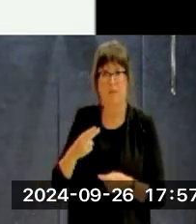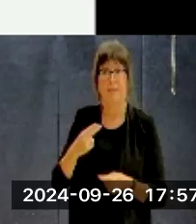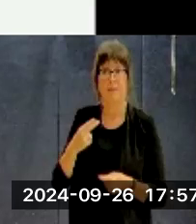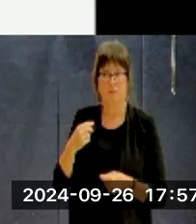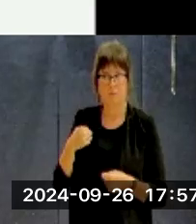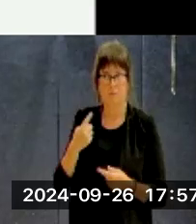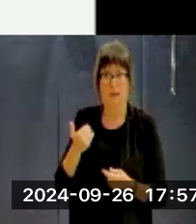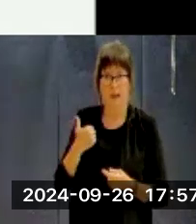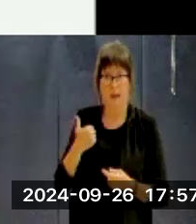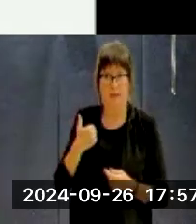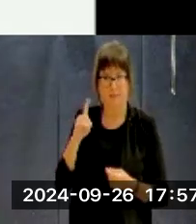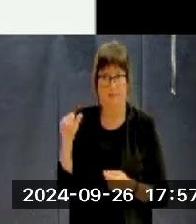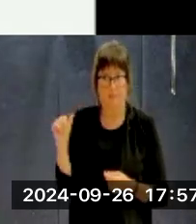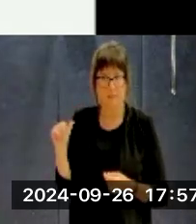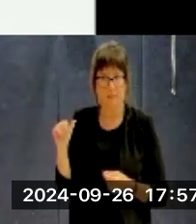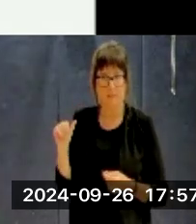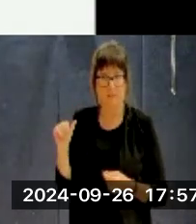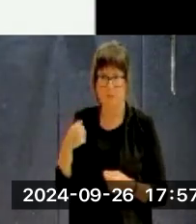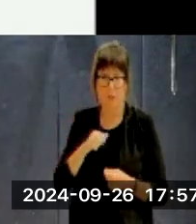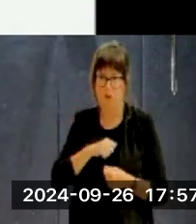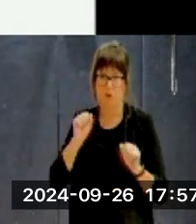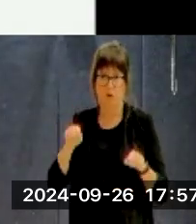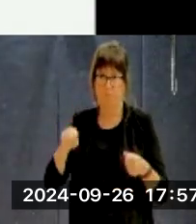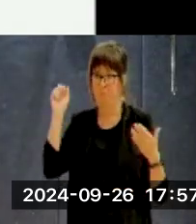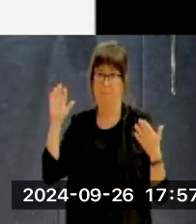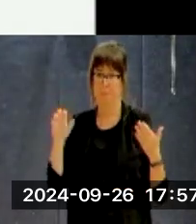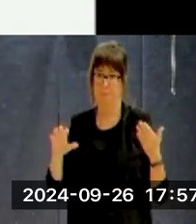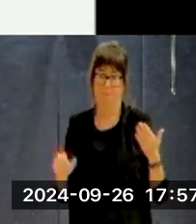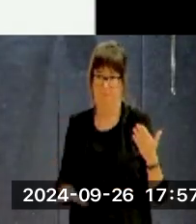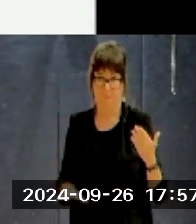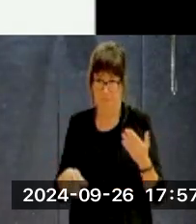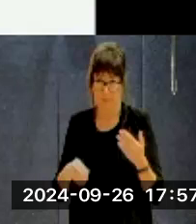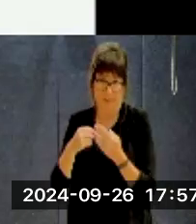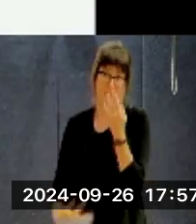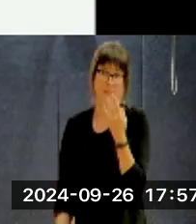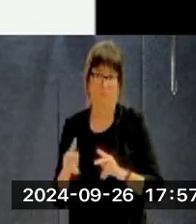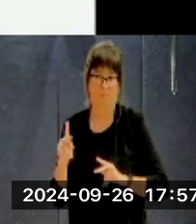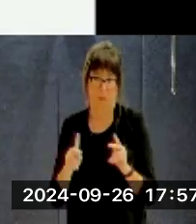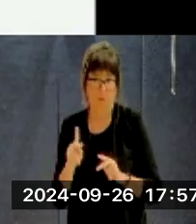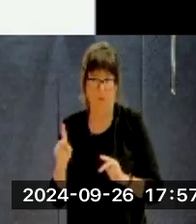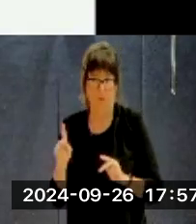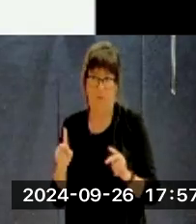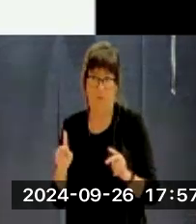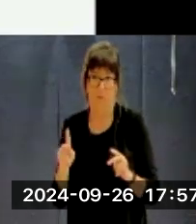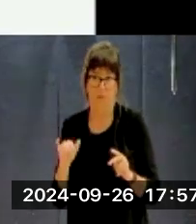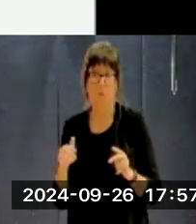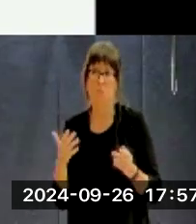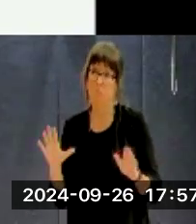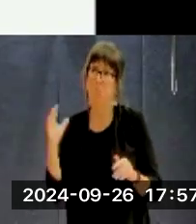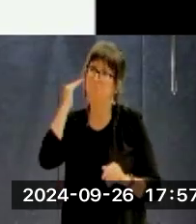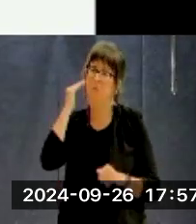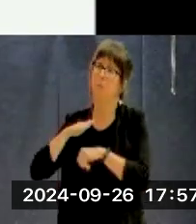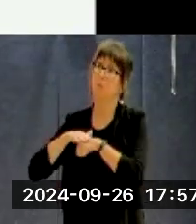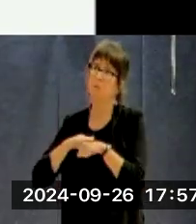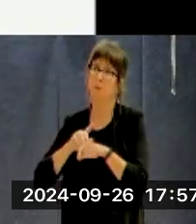lives. There's so many, and we can rattle off all of them that we know of, but maybe didn't talk a lot about or weren't